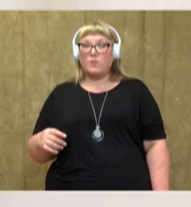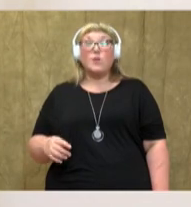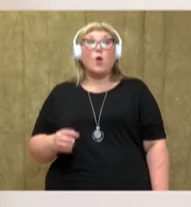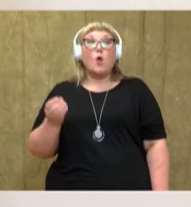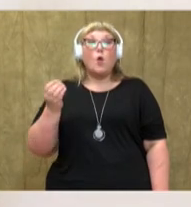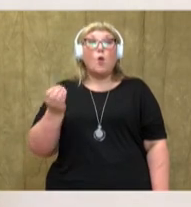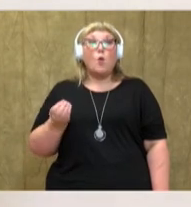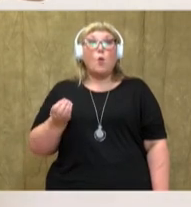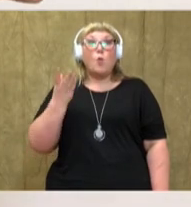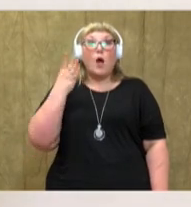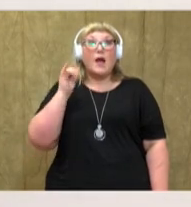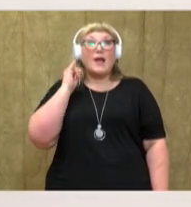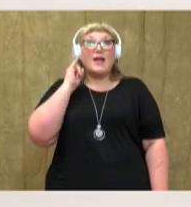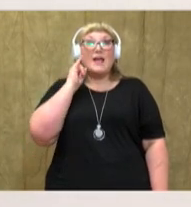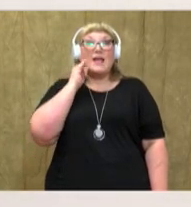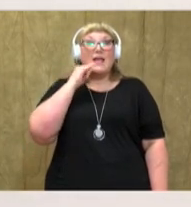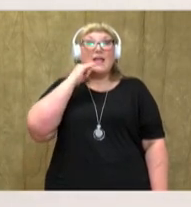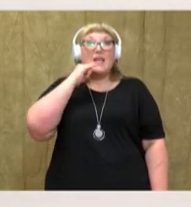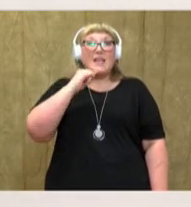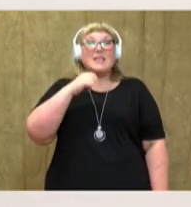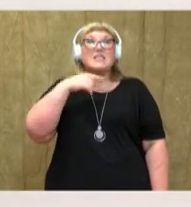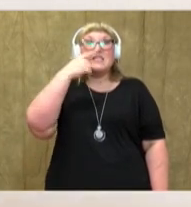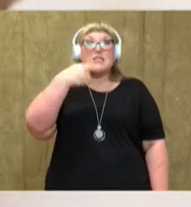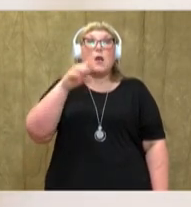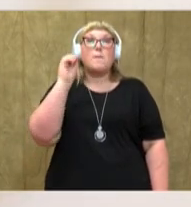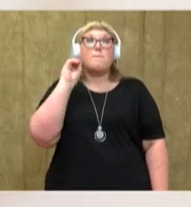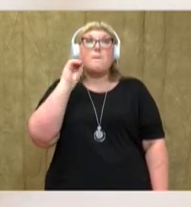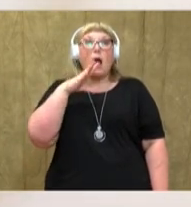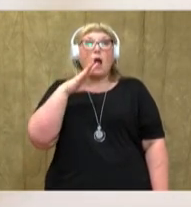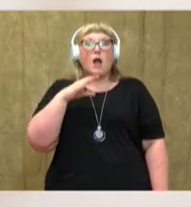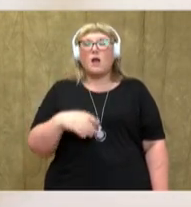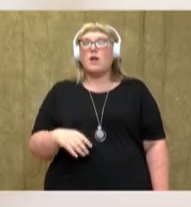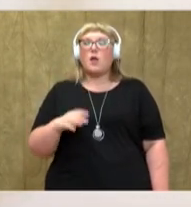I-sp, wisp. Very good, again, try it.